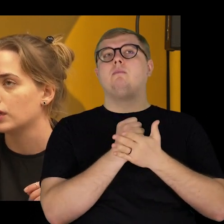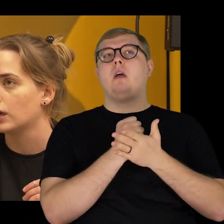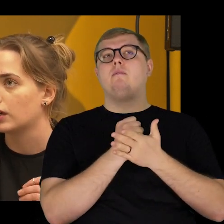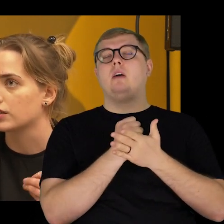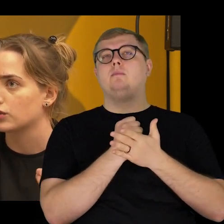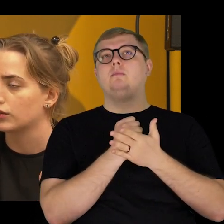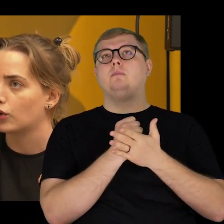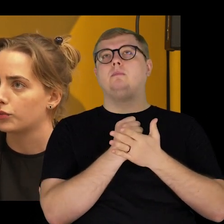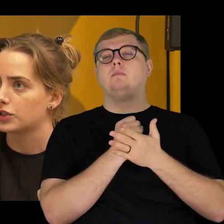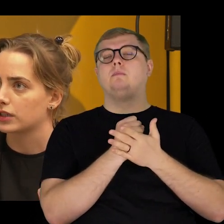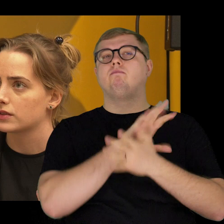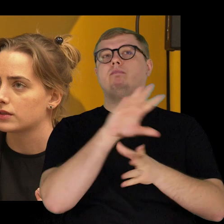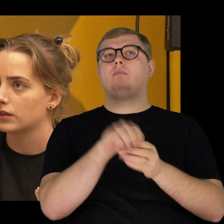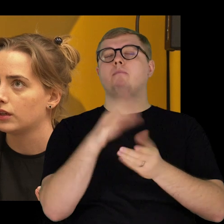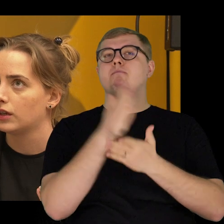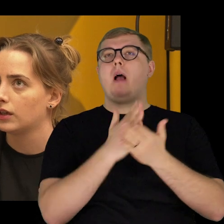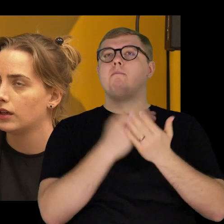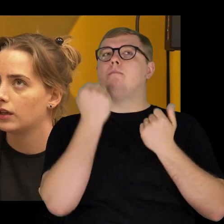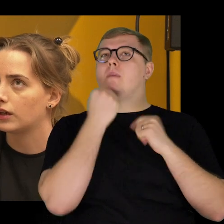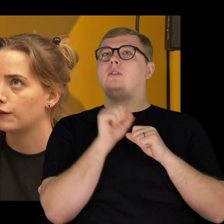themselves as objects,